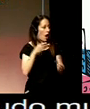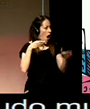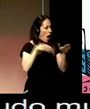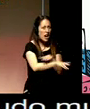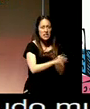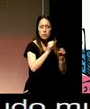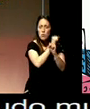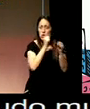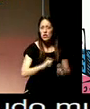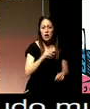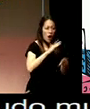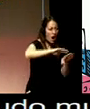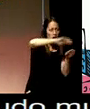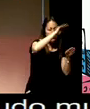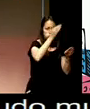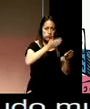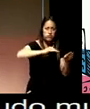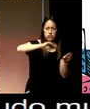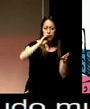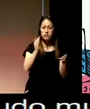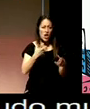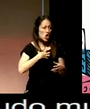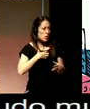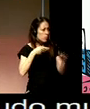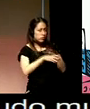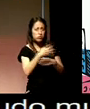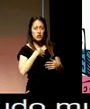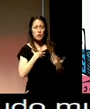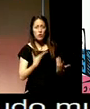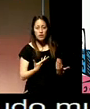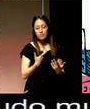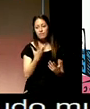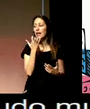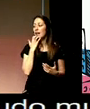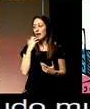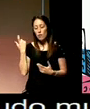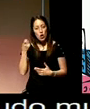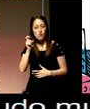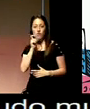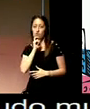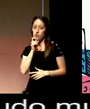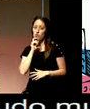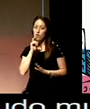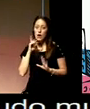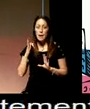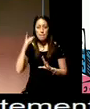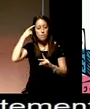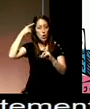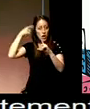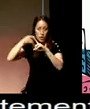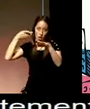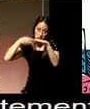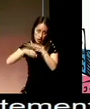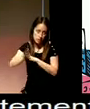conditions. Such examples present difficulties when aiming to achieve complete accessibility in